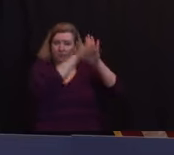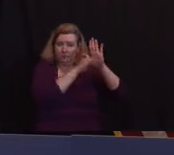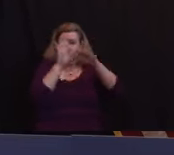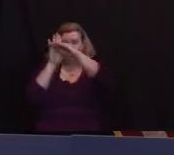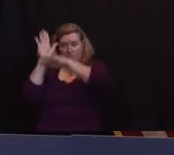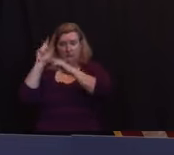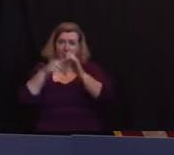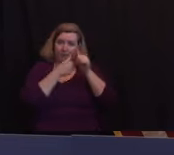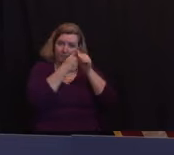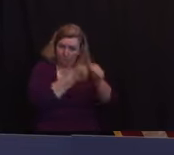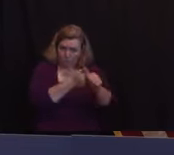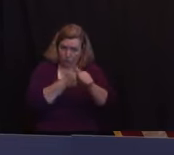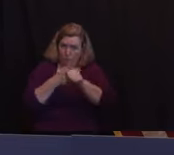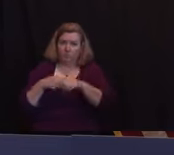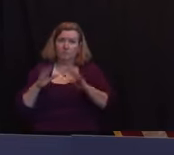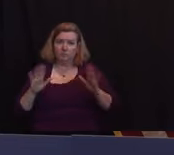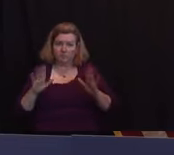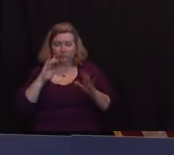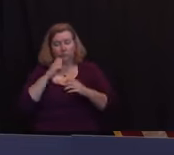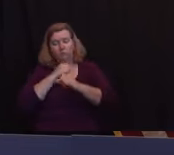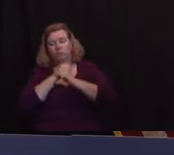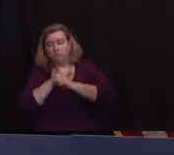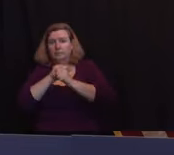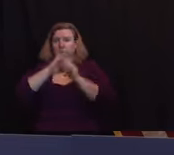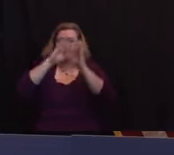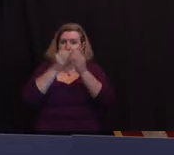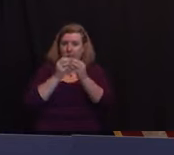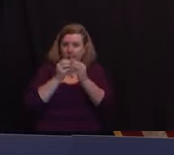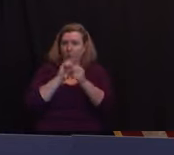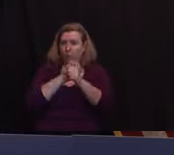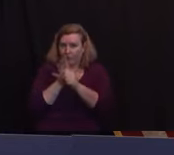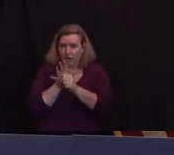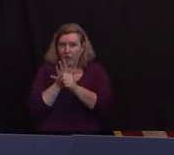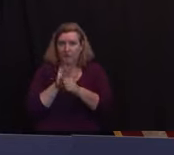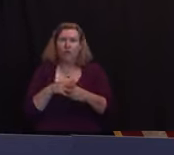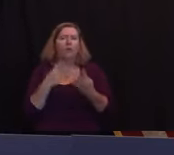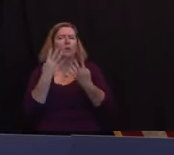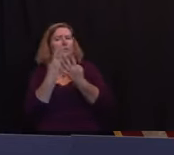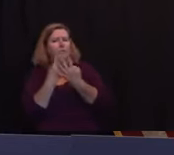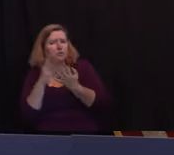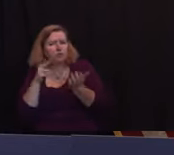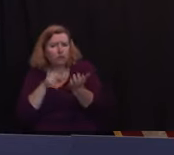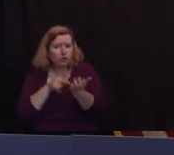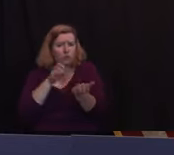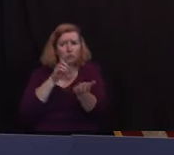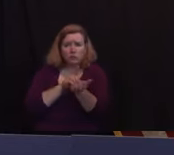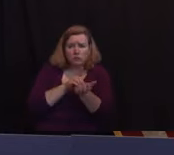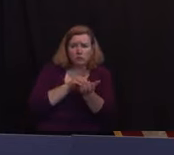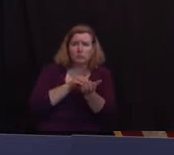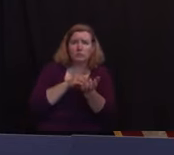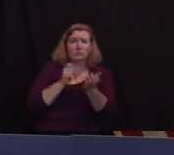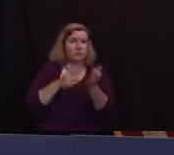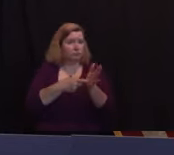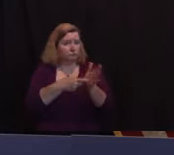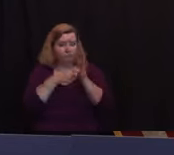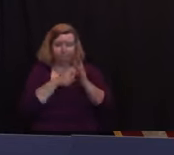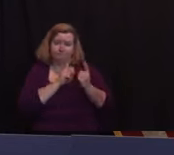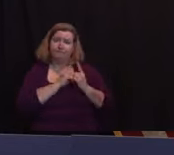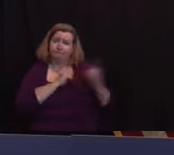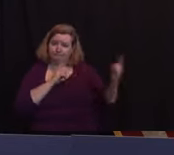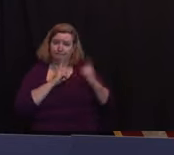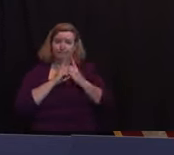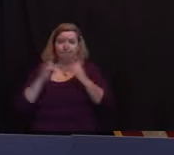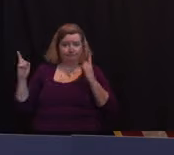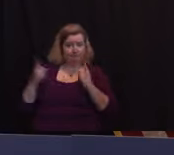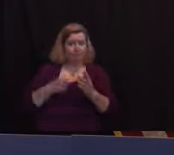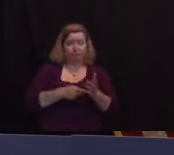COVID-19, which includes screening of healthcare staff, enforcing physical distancing, wearing of masks for staff and patients, and